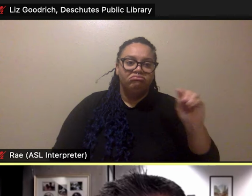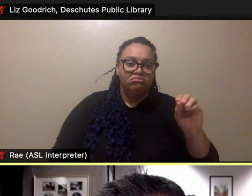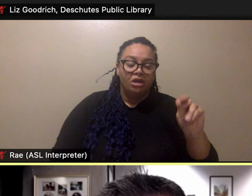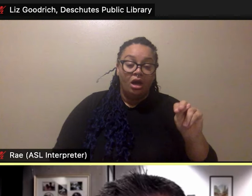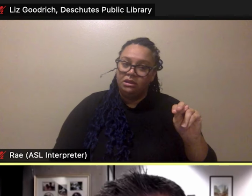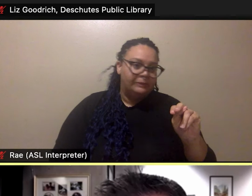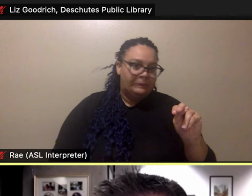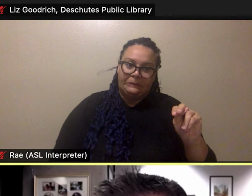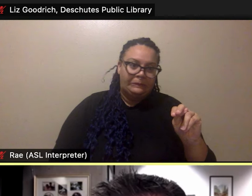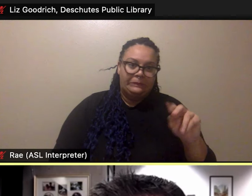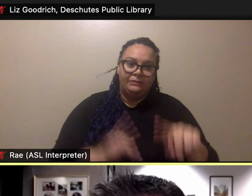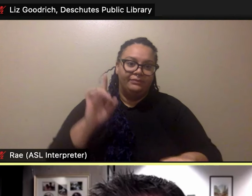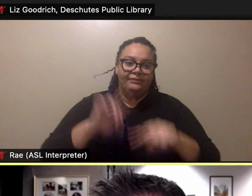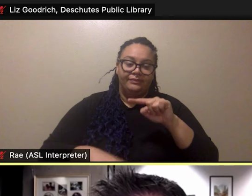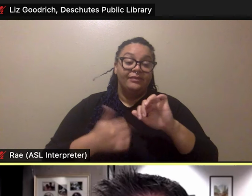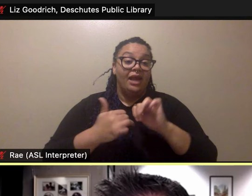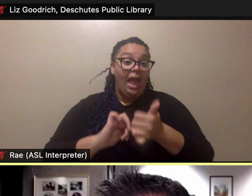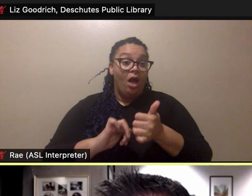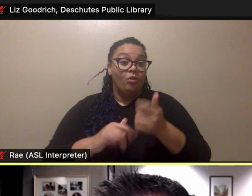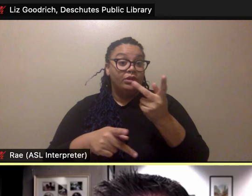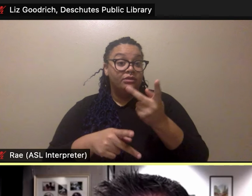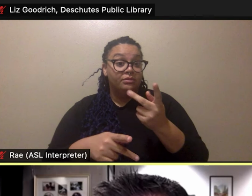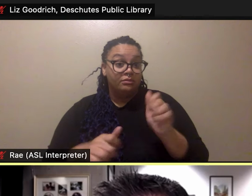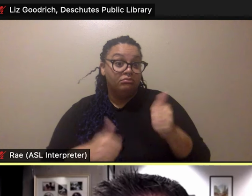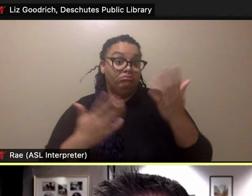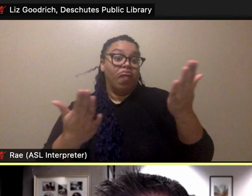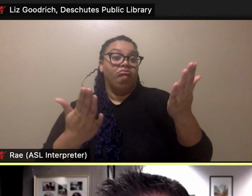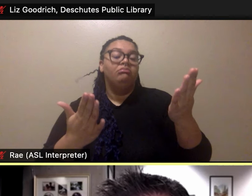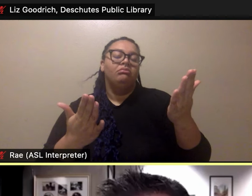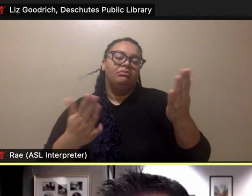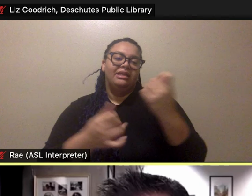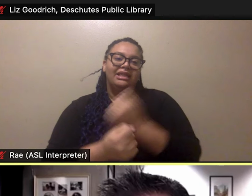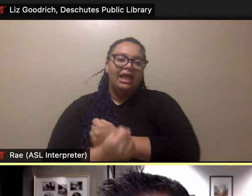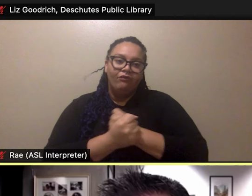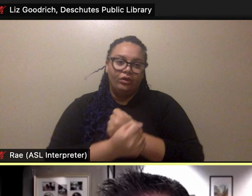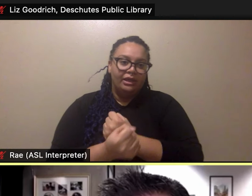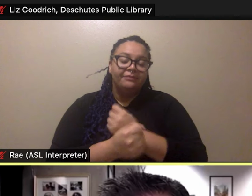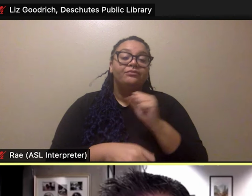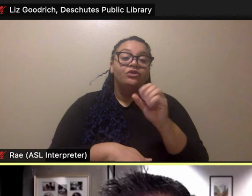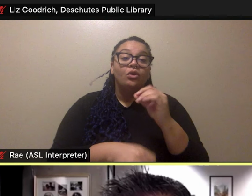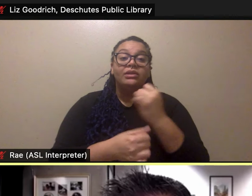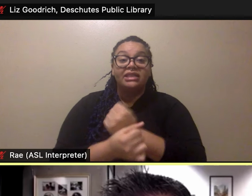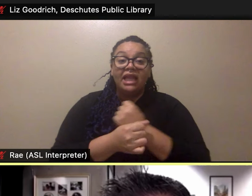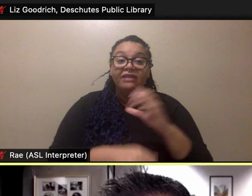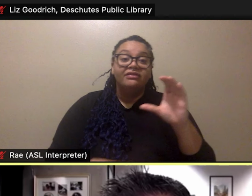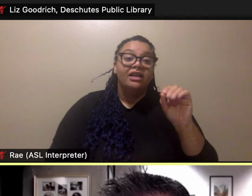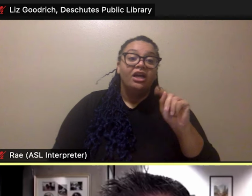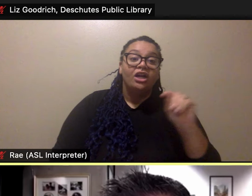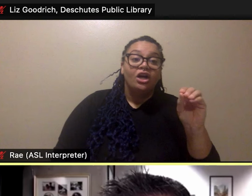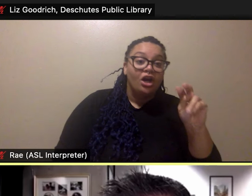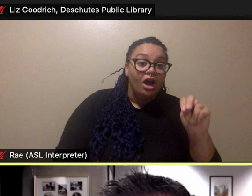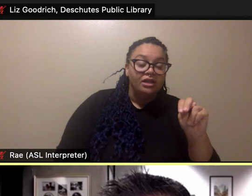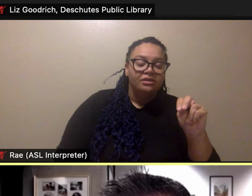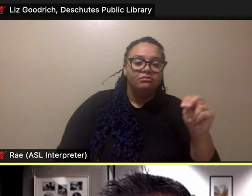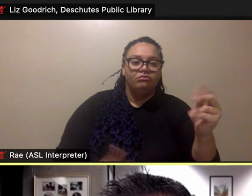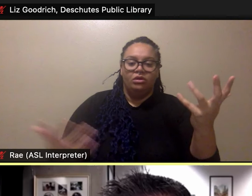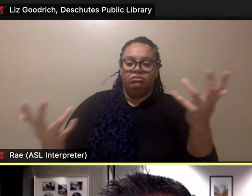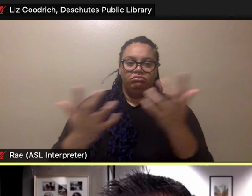was produced for the world market was by slavery. And so the slaves and the cotton were intertwined. You could not separate them.